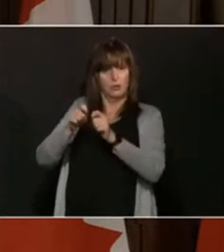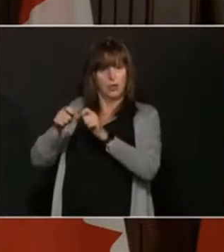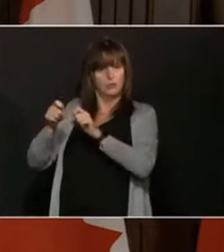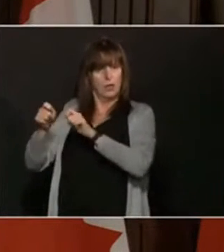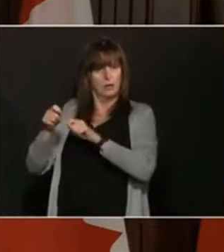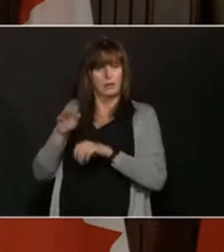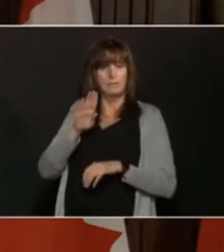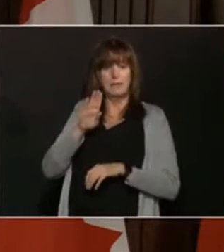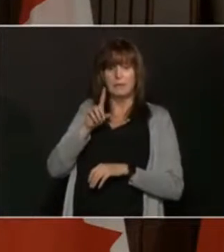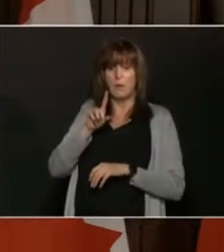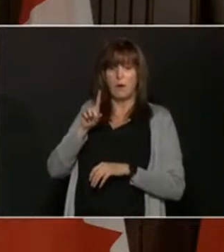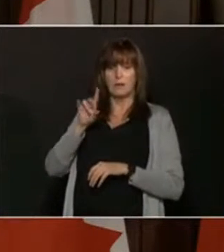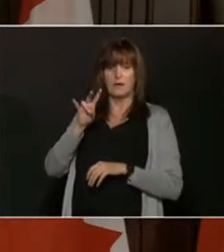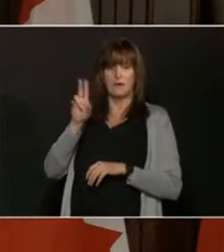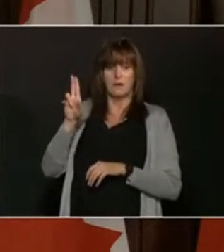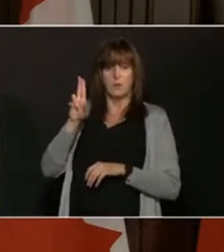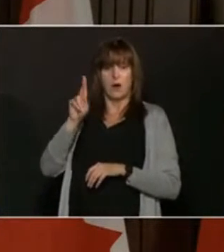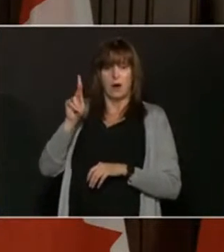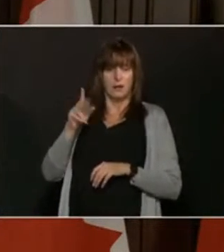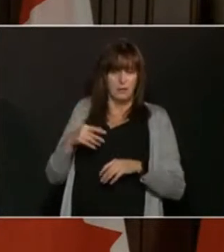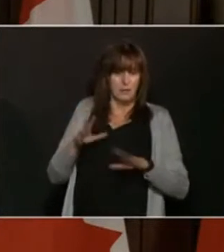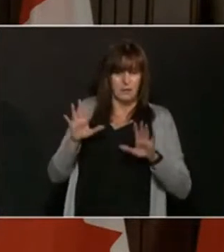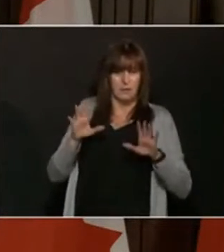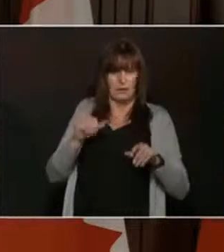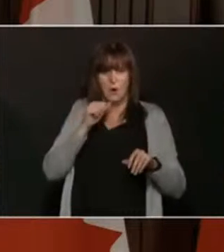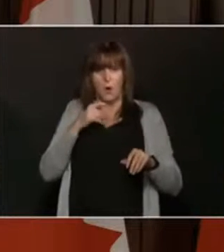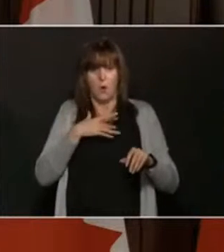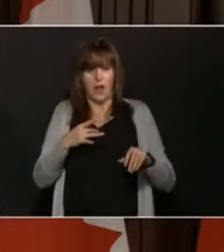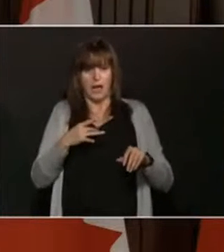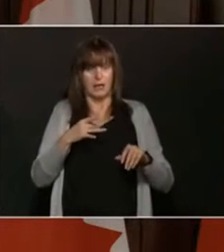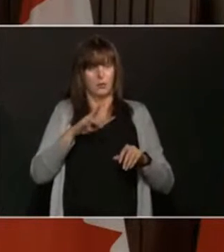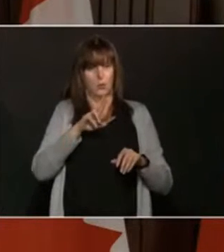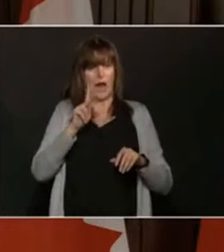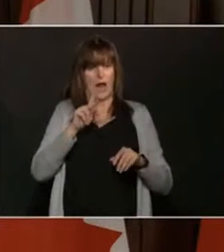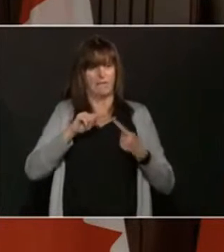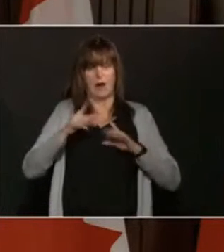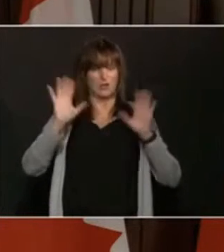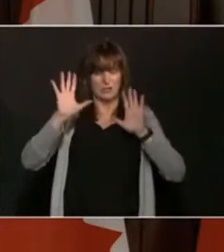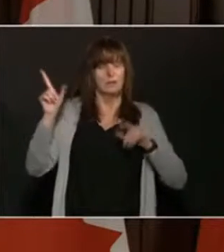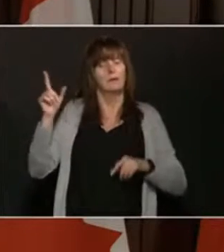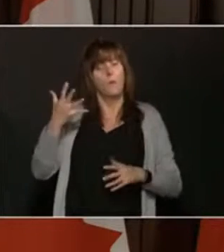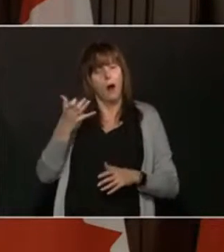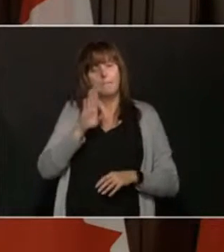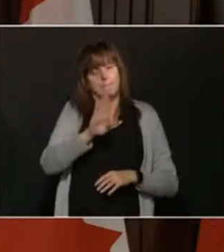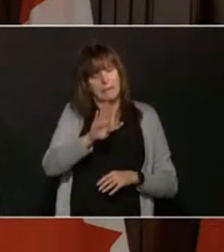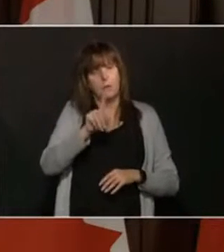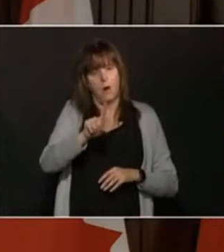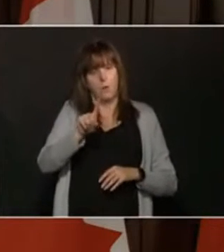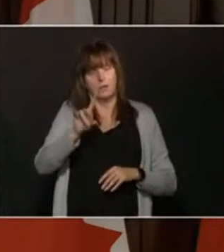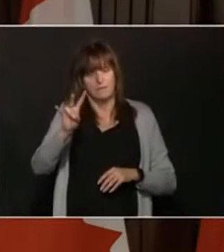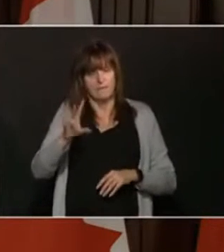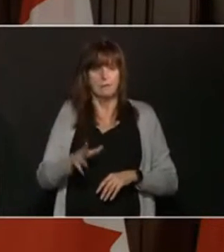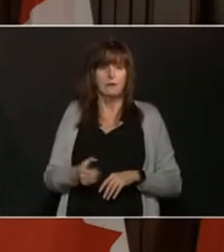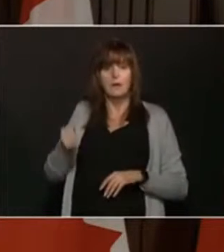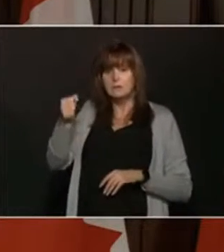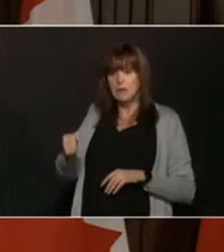anyways, there's also a South African variant that's been found now in Alberta, and there may be other variants.